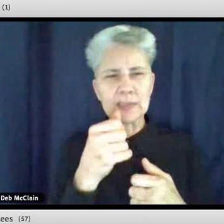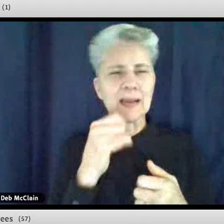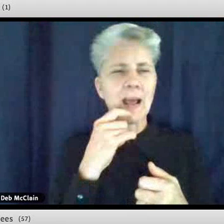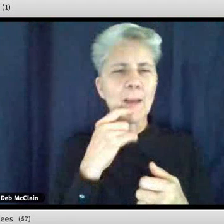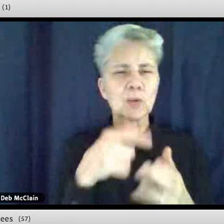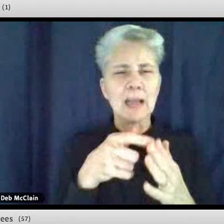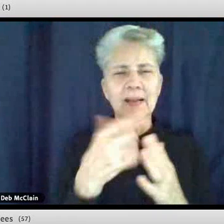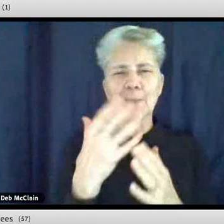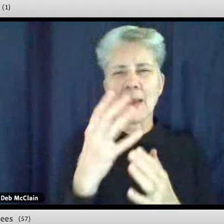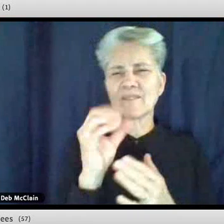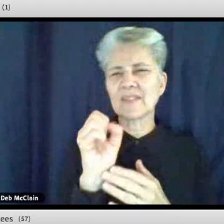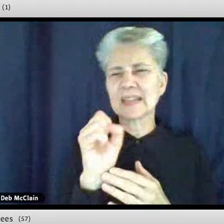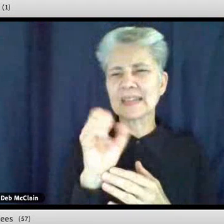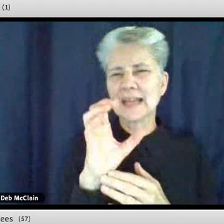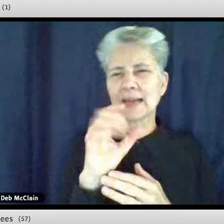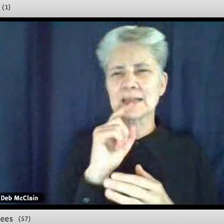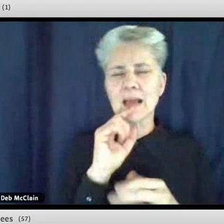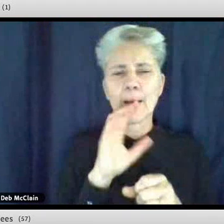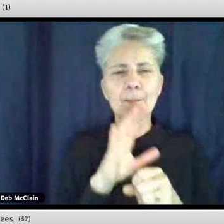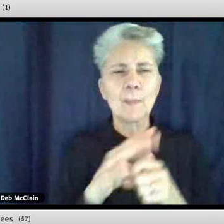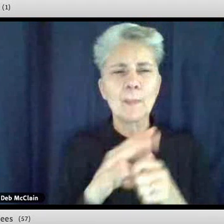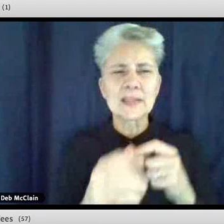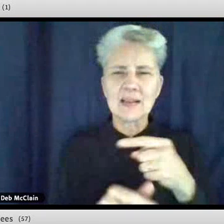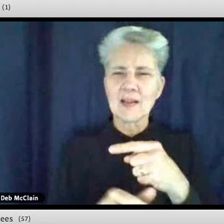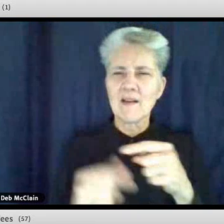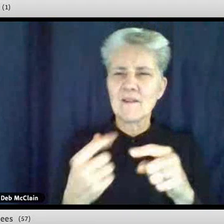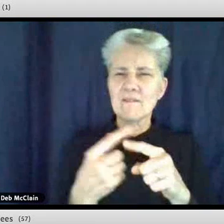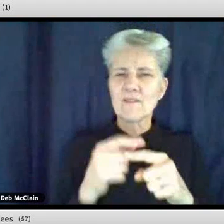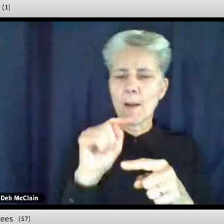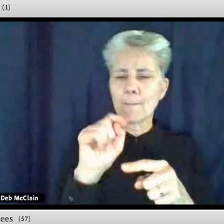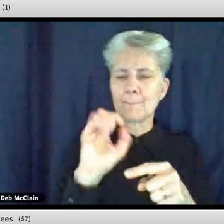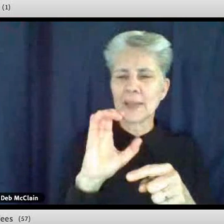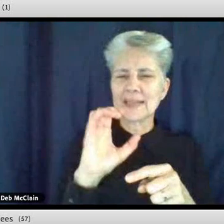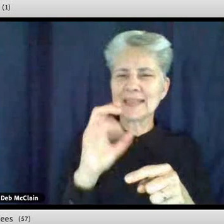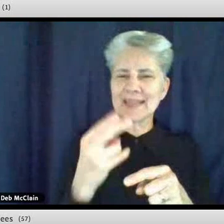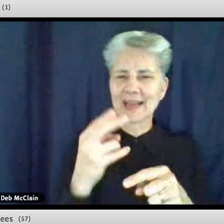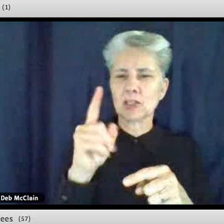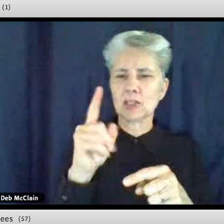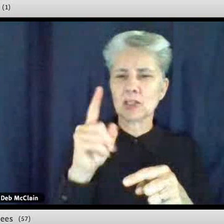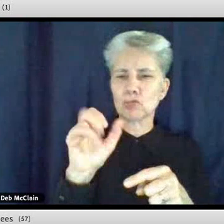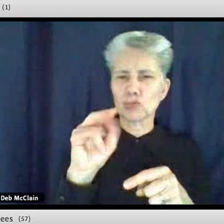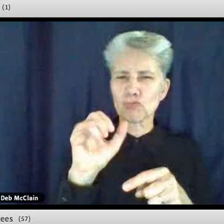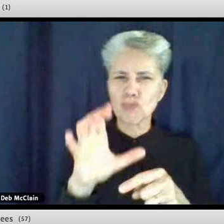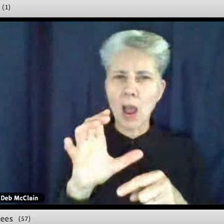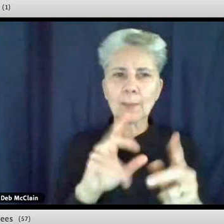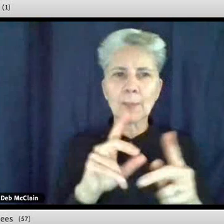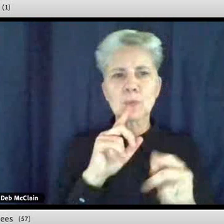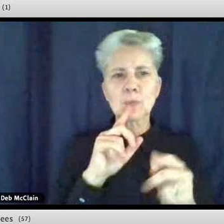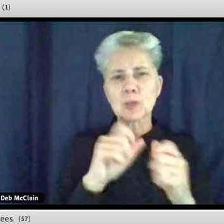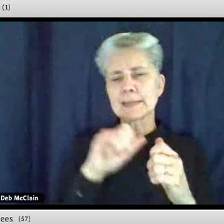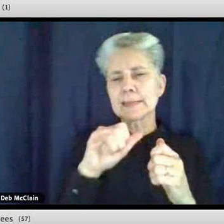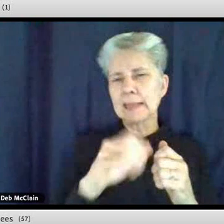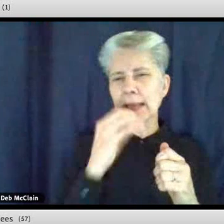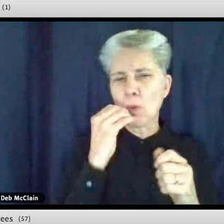seconds, I promise. This is from Tektronic, and people are supposed to be staying home and different things like